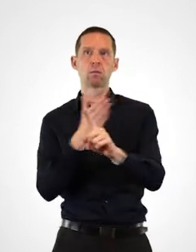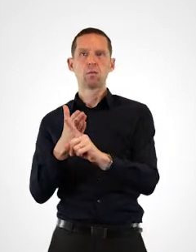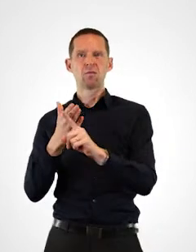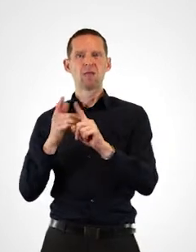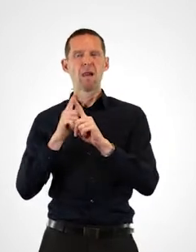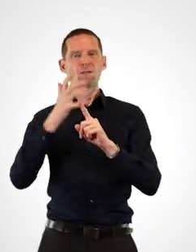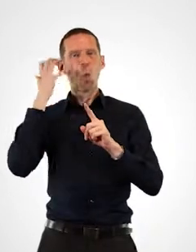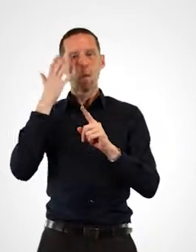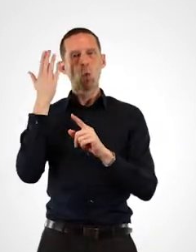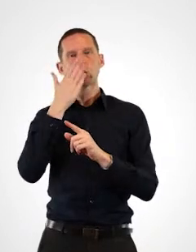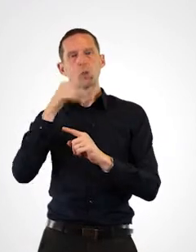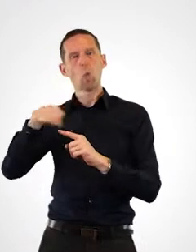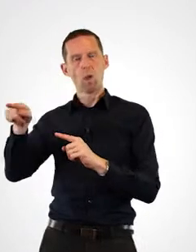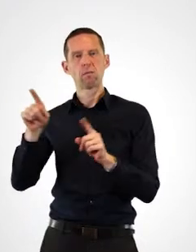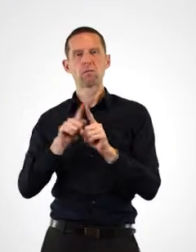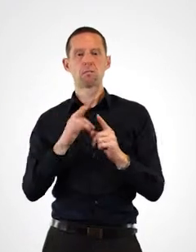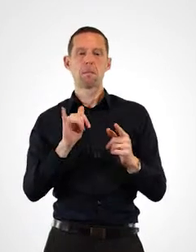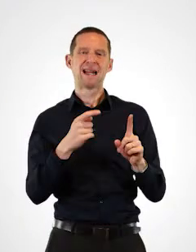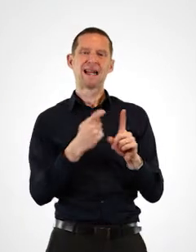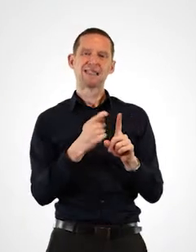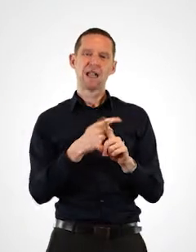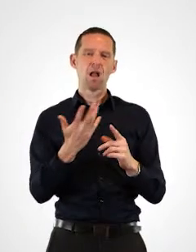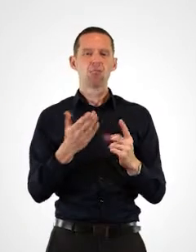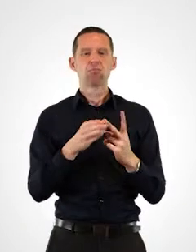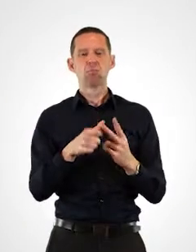we included children who were kindergarten age or